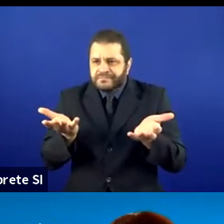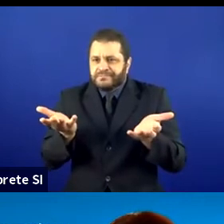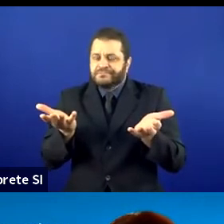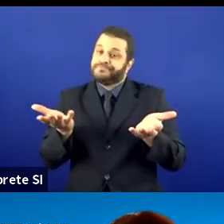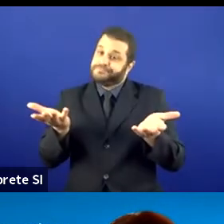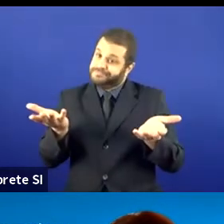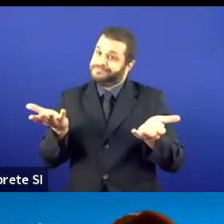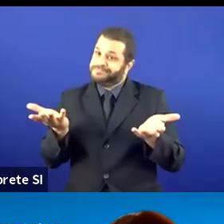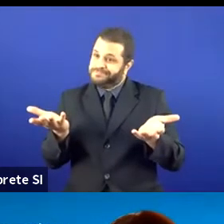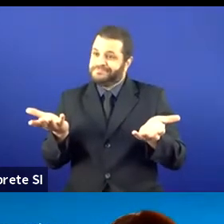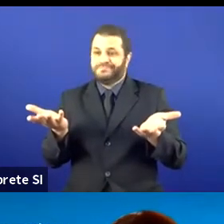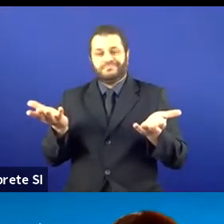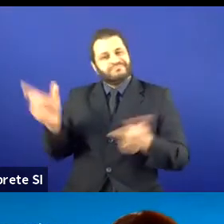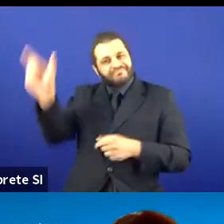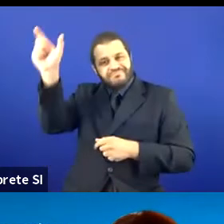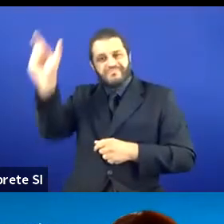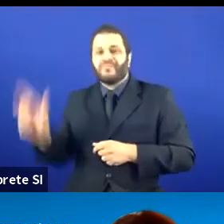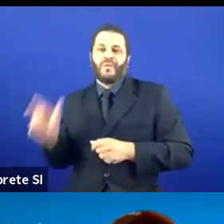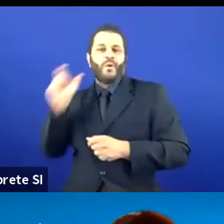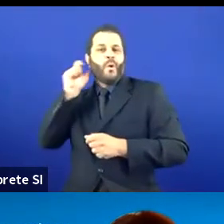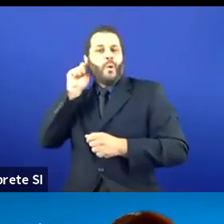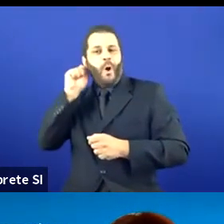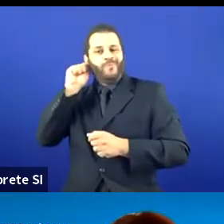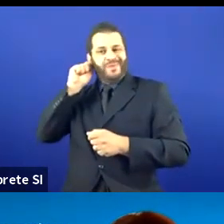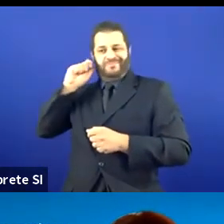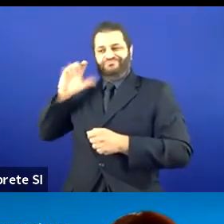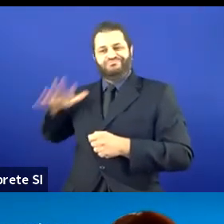las mujeres que hacen esta lucha.